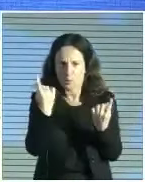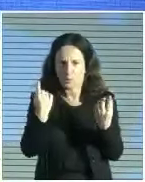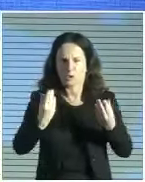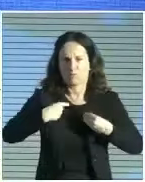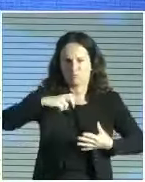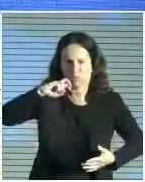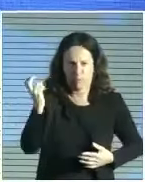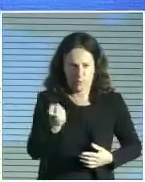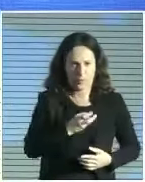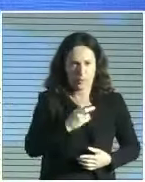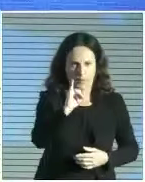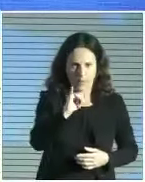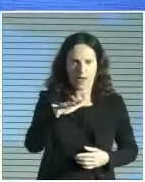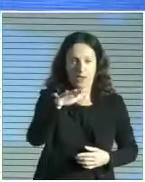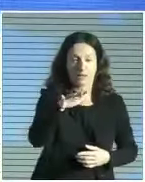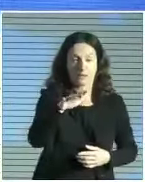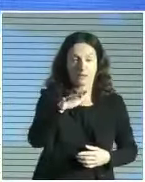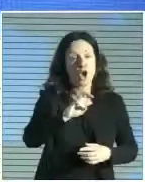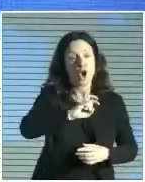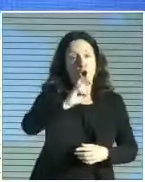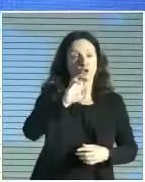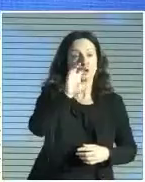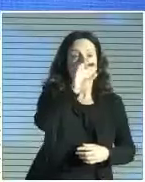some measures towards sustainability.